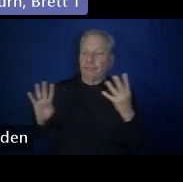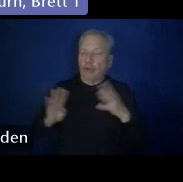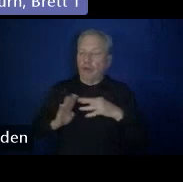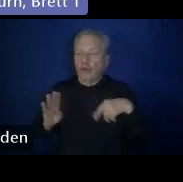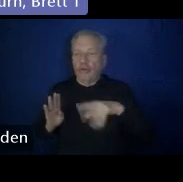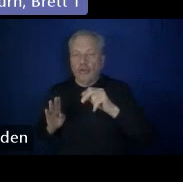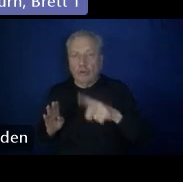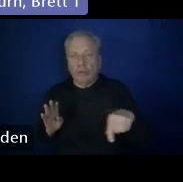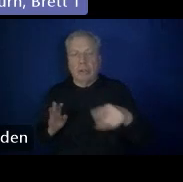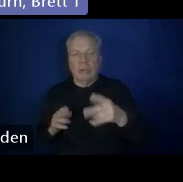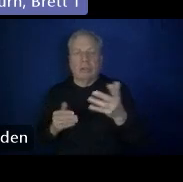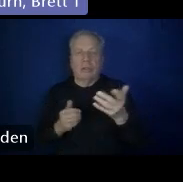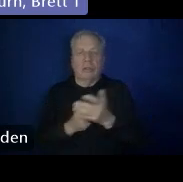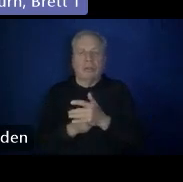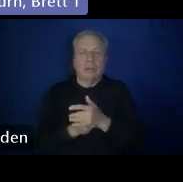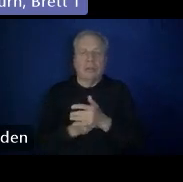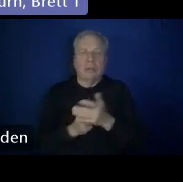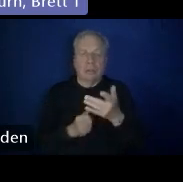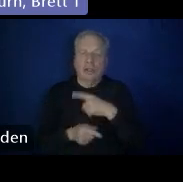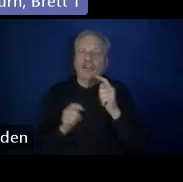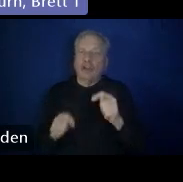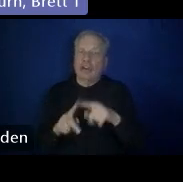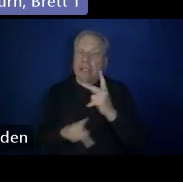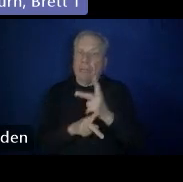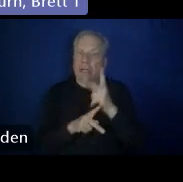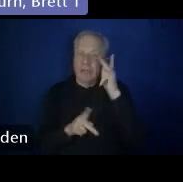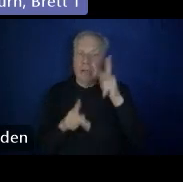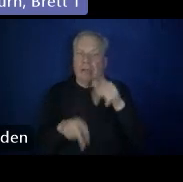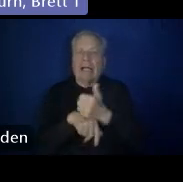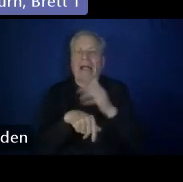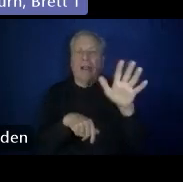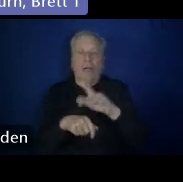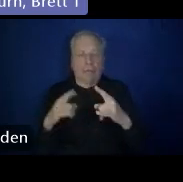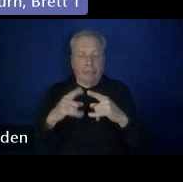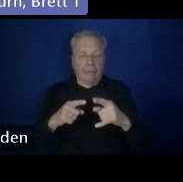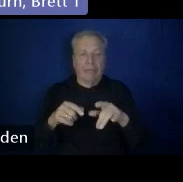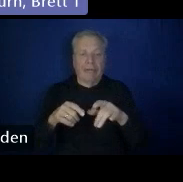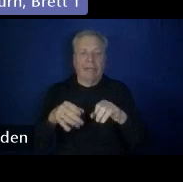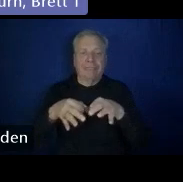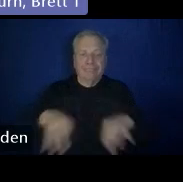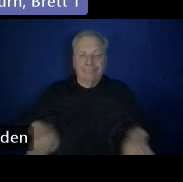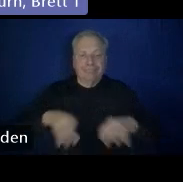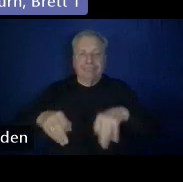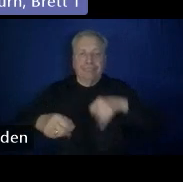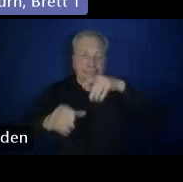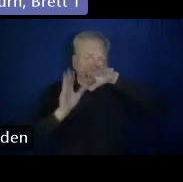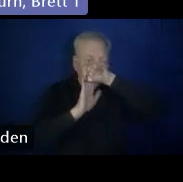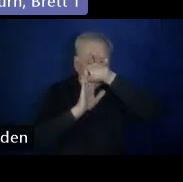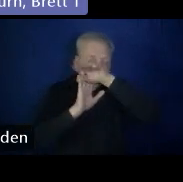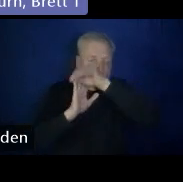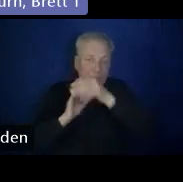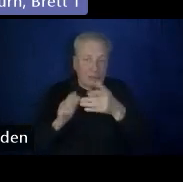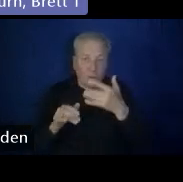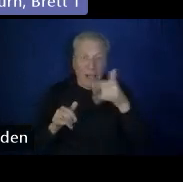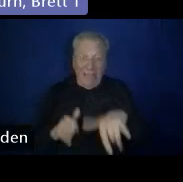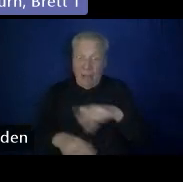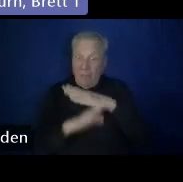run over there, but we try to keep people from setting up their tripods on the nice flat surface because that blocks